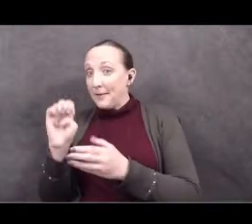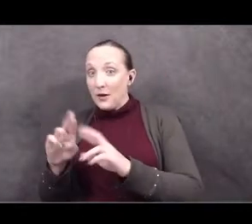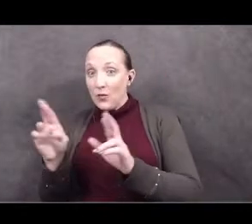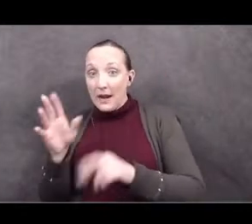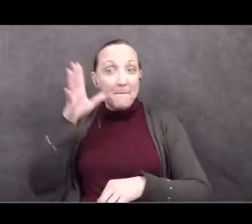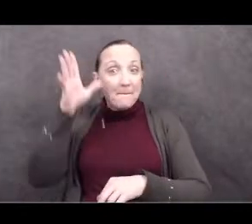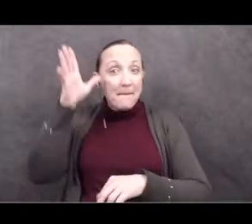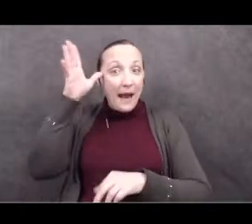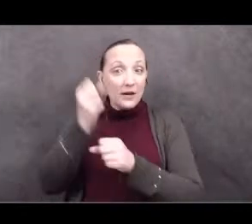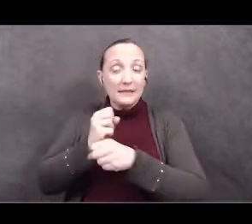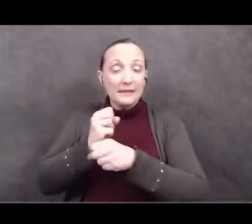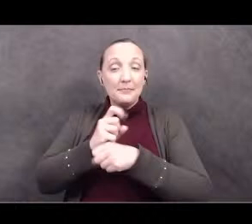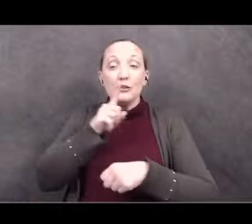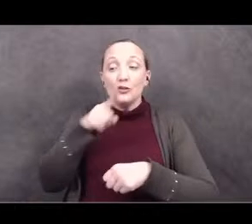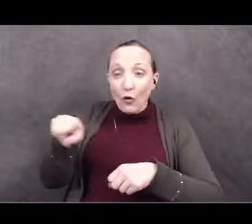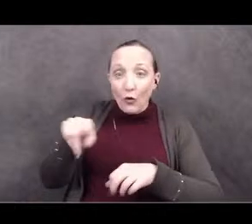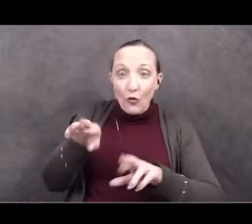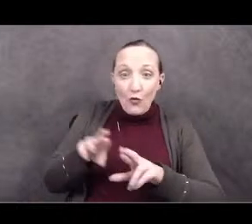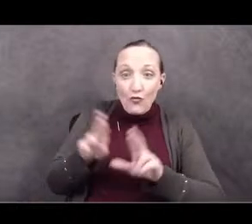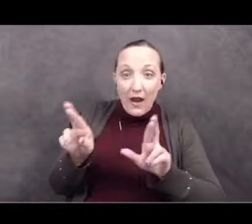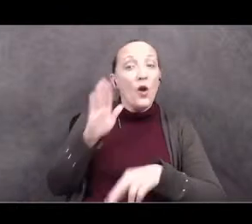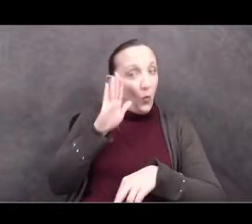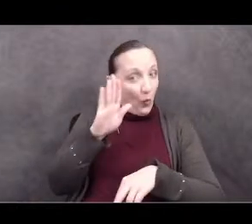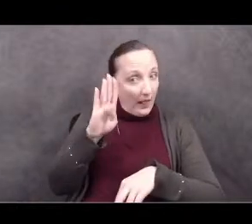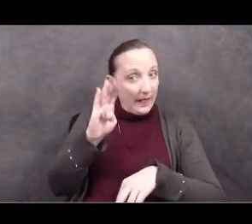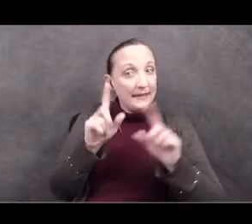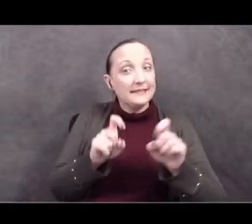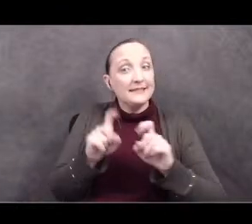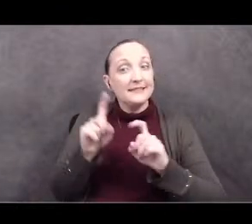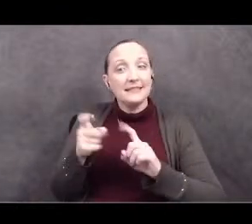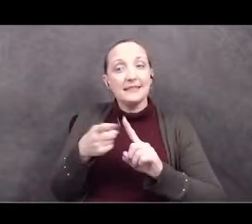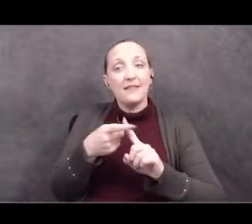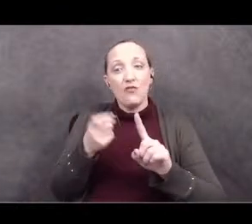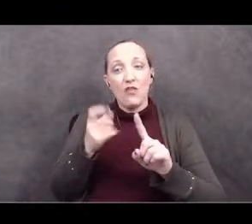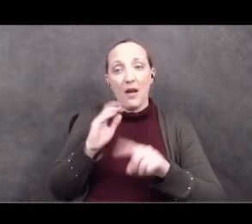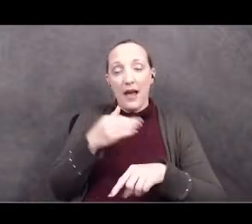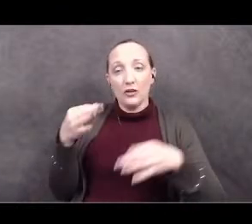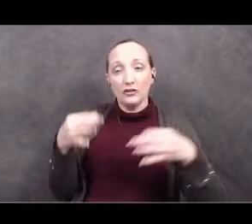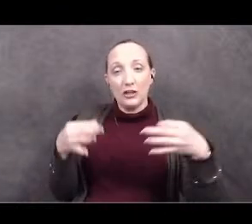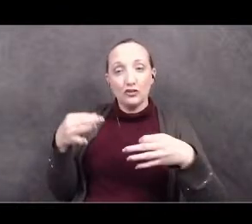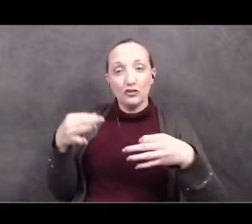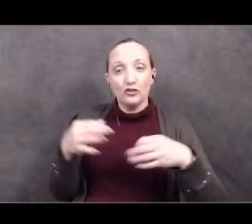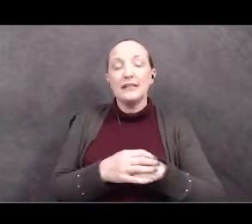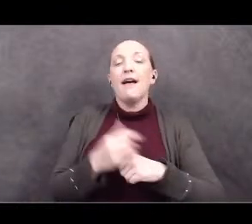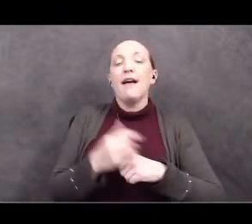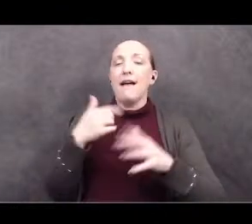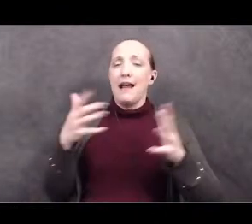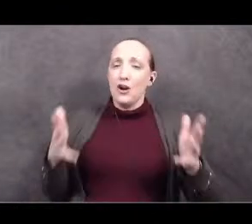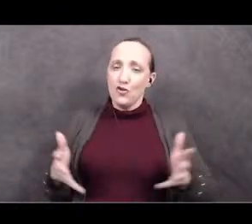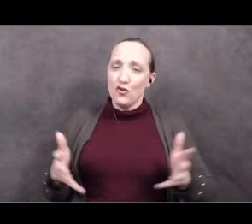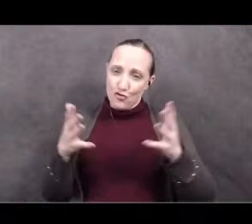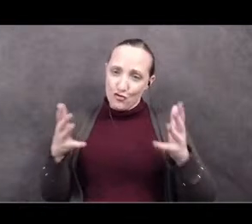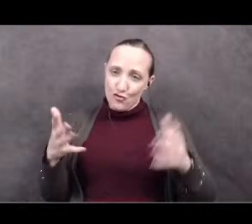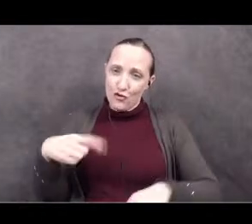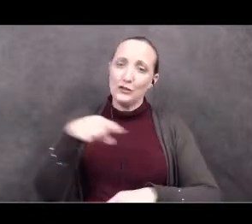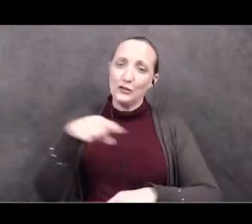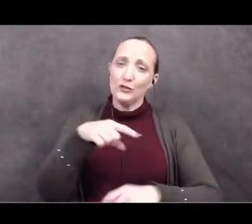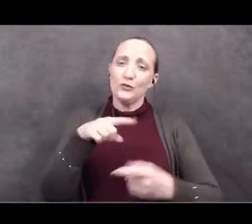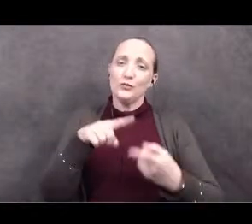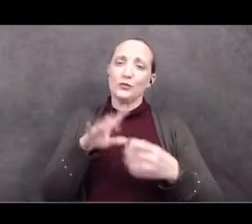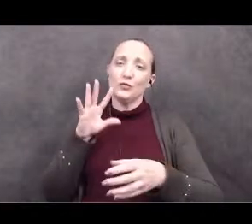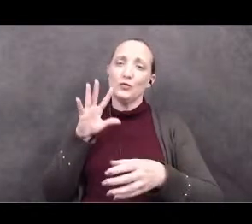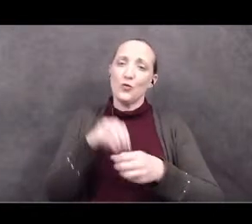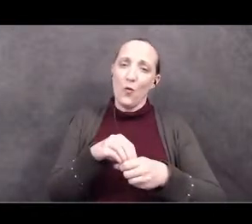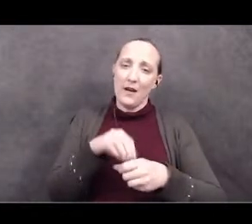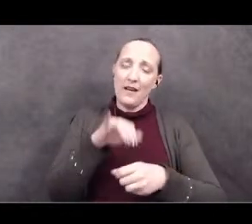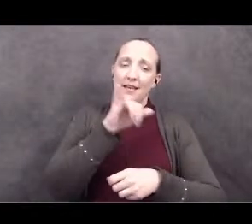tested uh and I'm sure by our judges um and so again U just encourage enage you all of you to join the